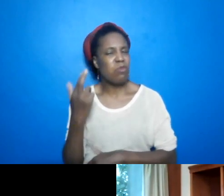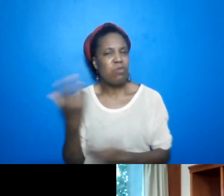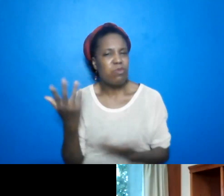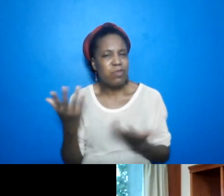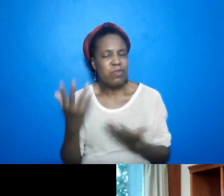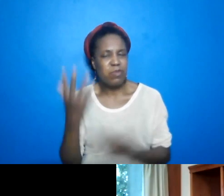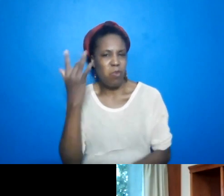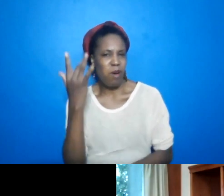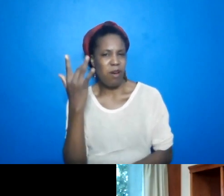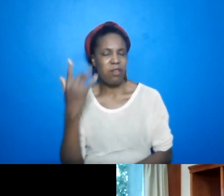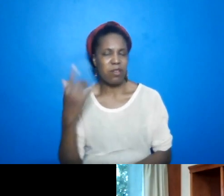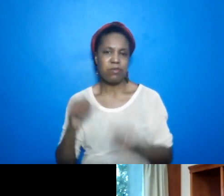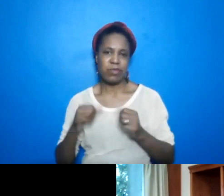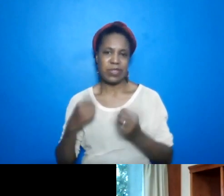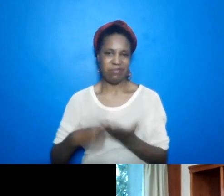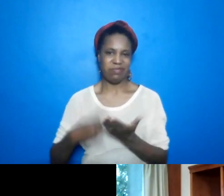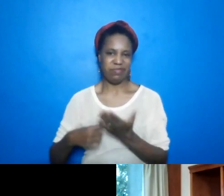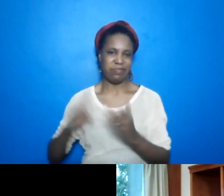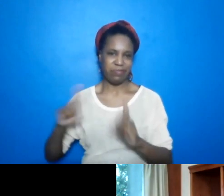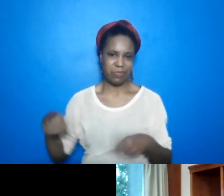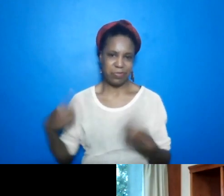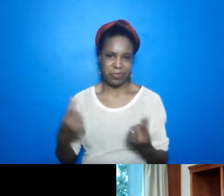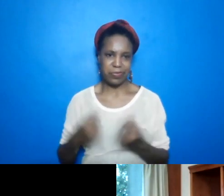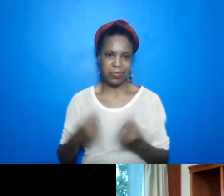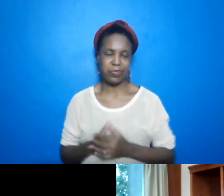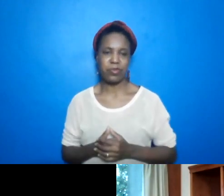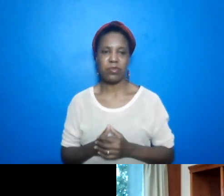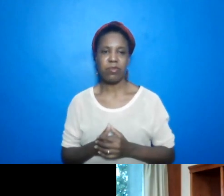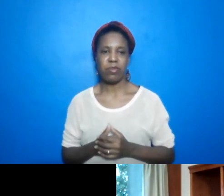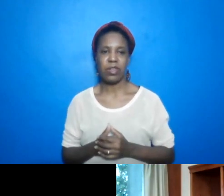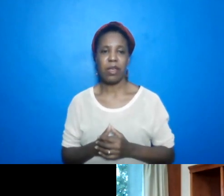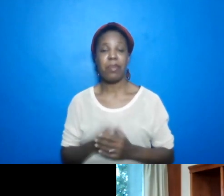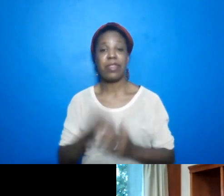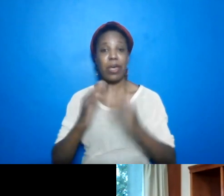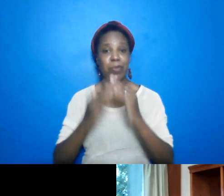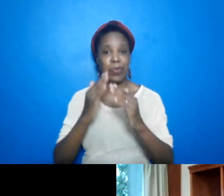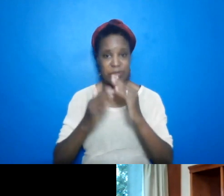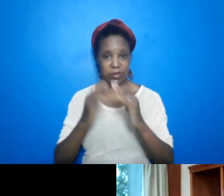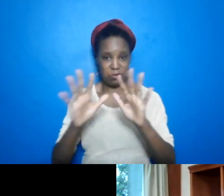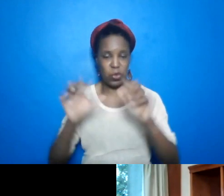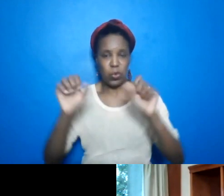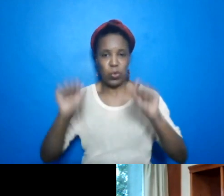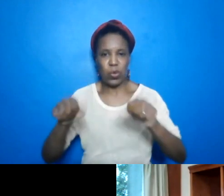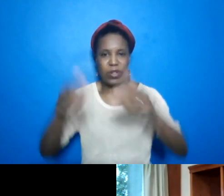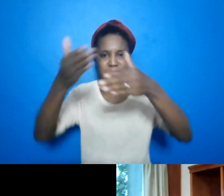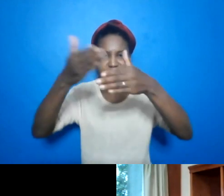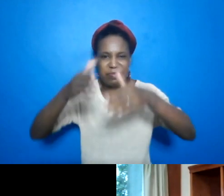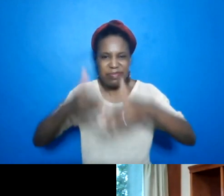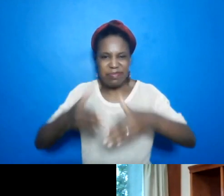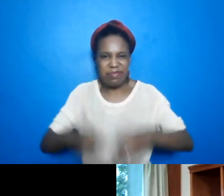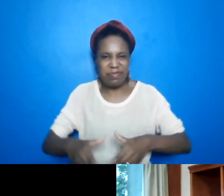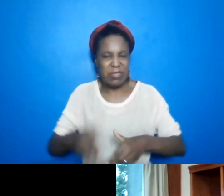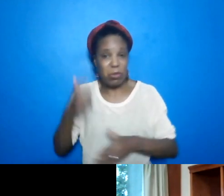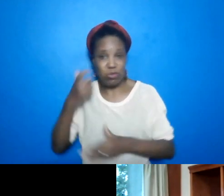if you start breaking down community into smaller segments, right? So if we start looking at those other identities, we might also